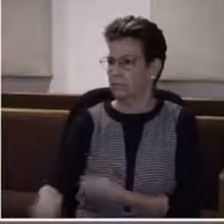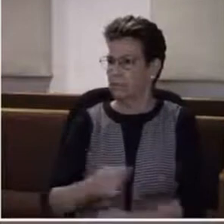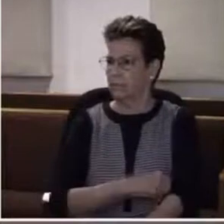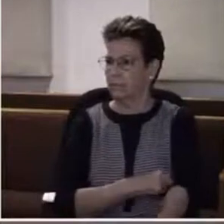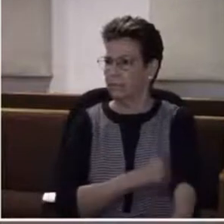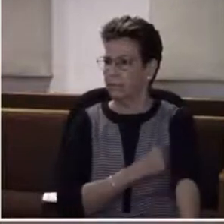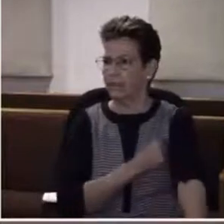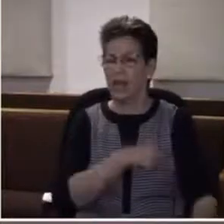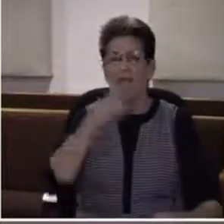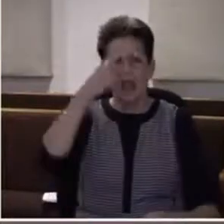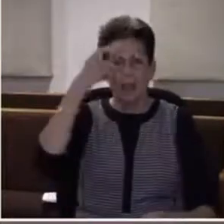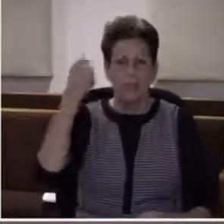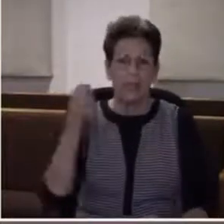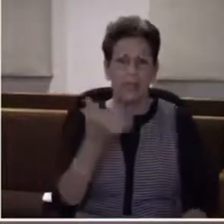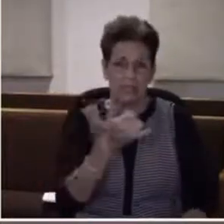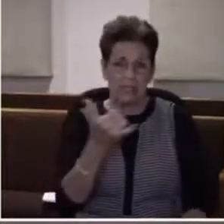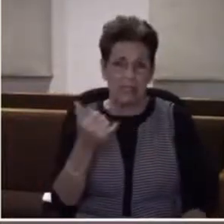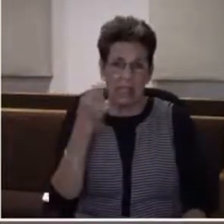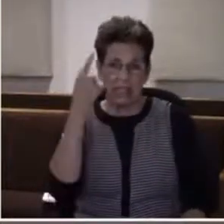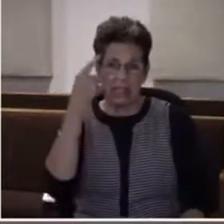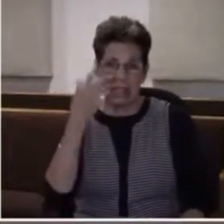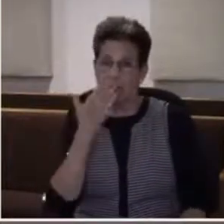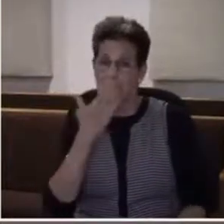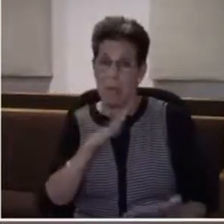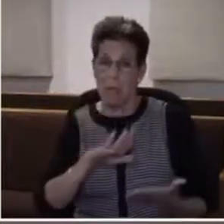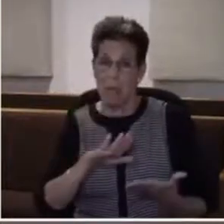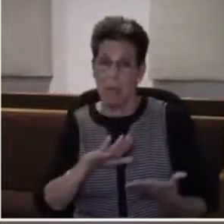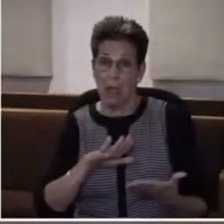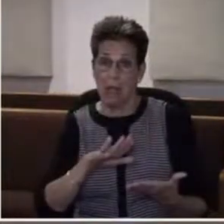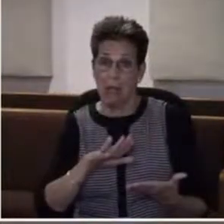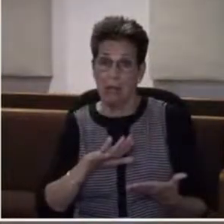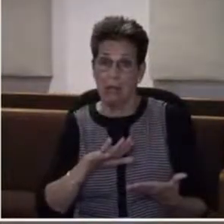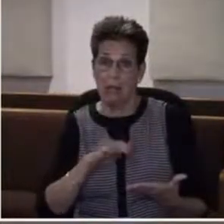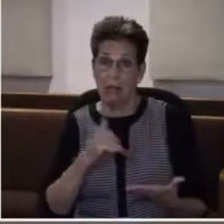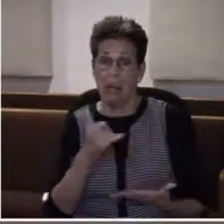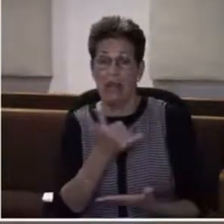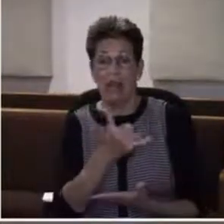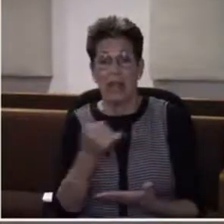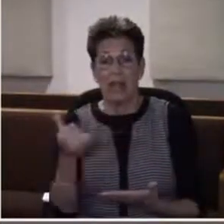because they think it stinks in the moment, they deal with failure.